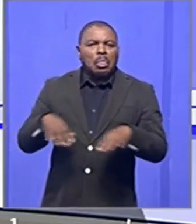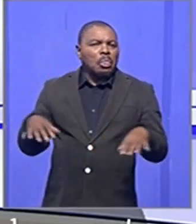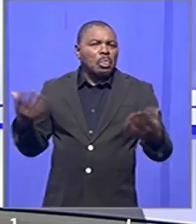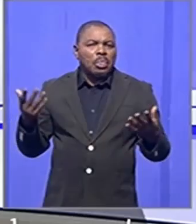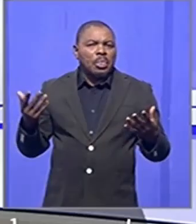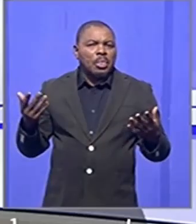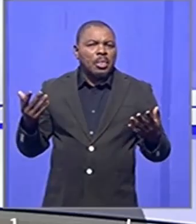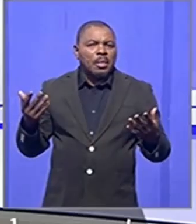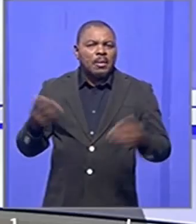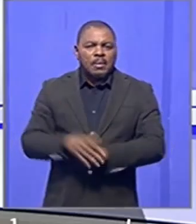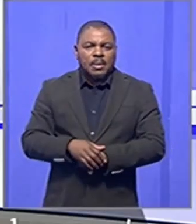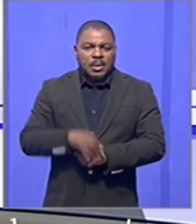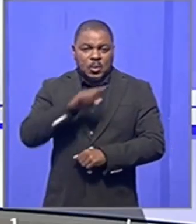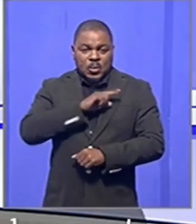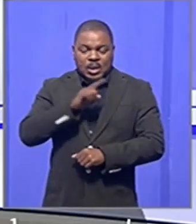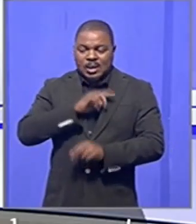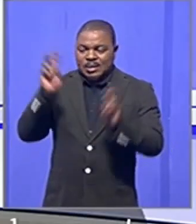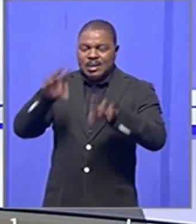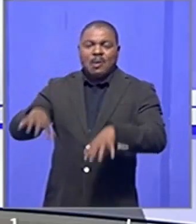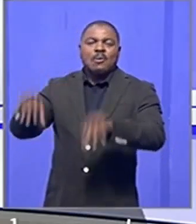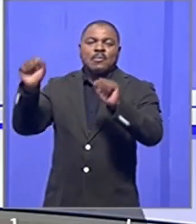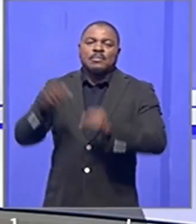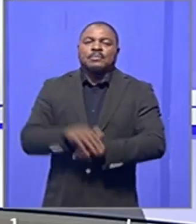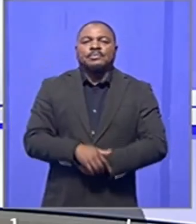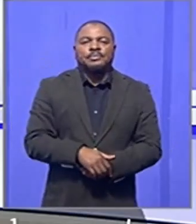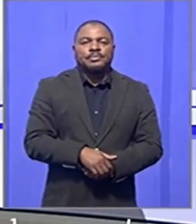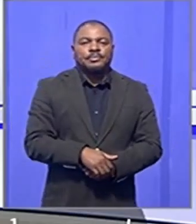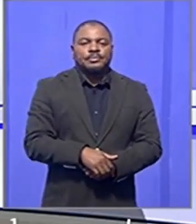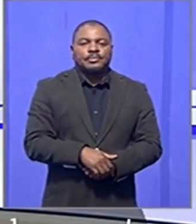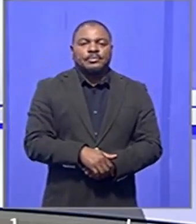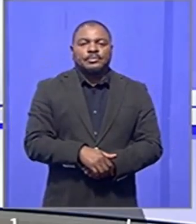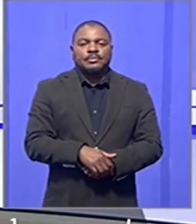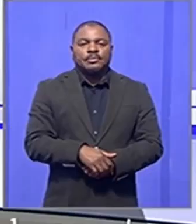ga gore mohlagase o kgaoge.